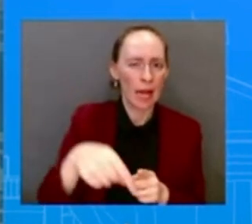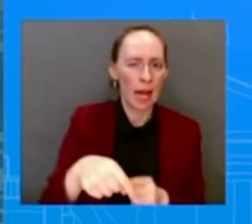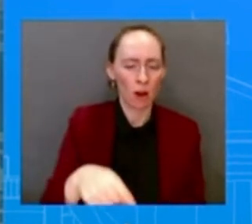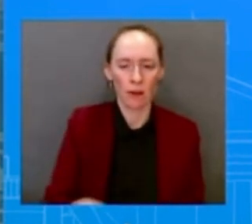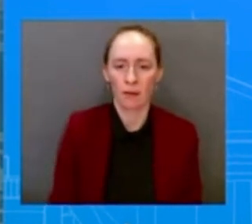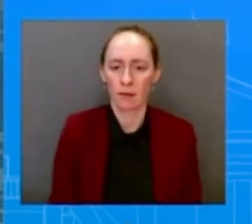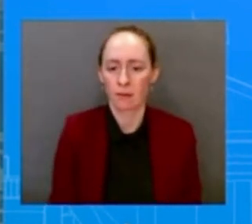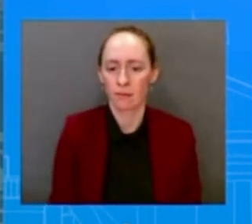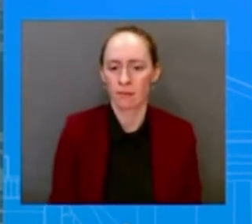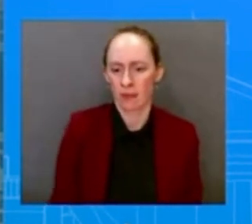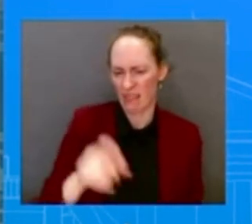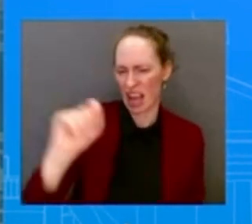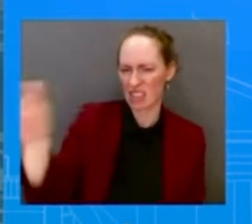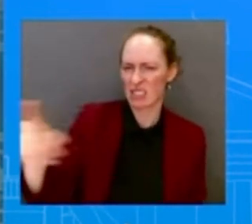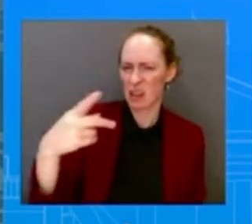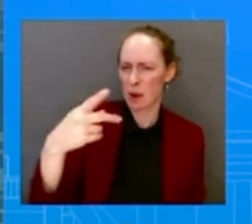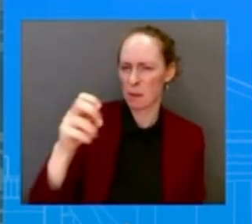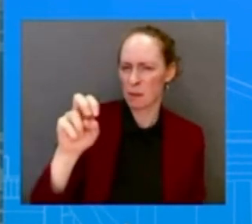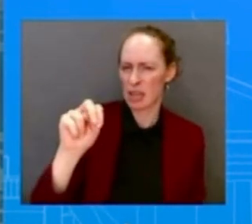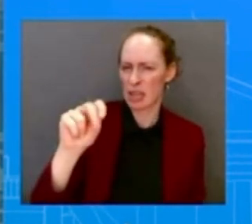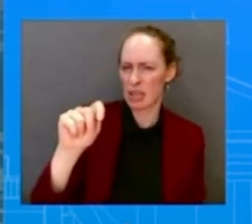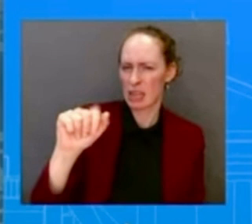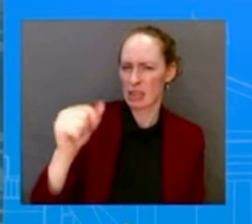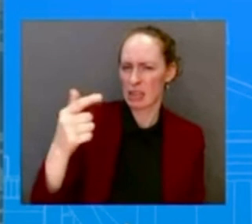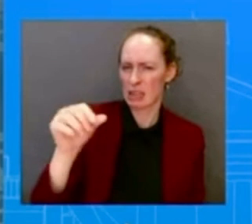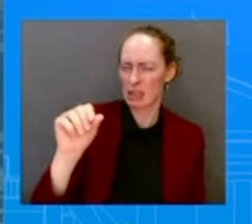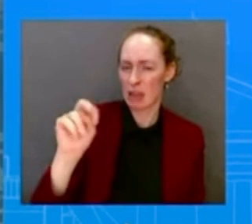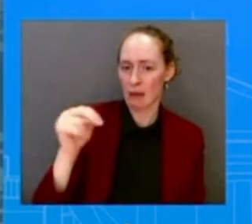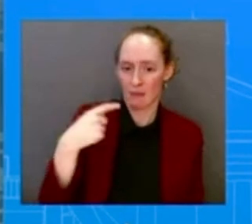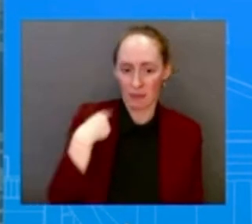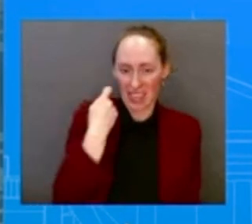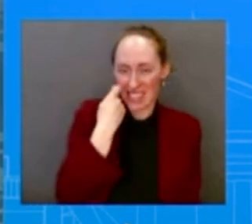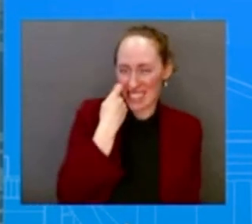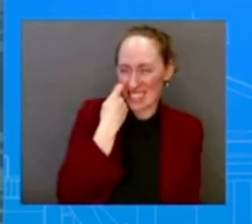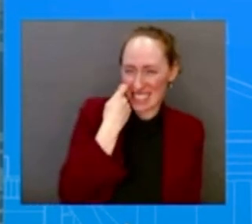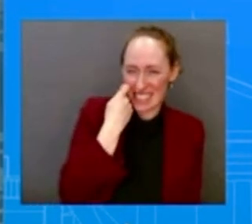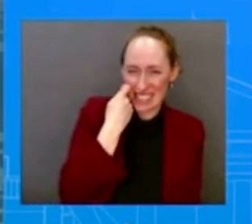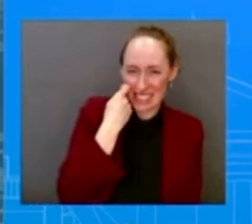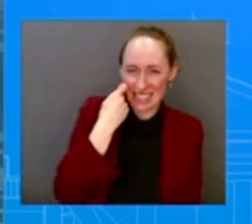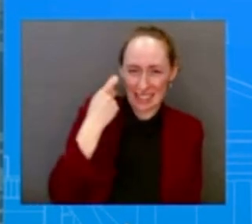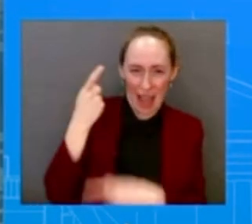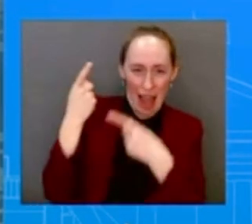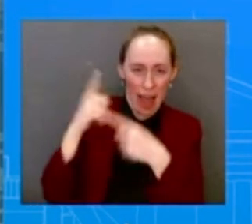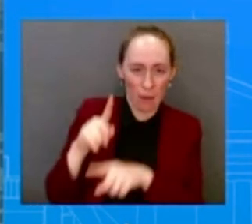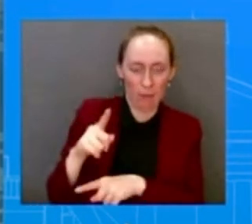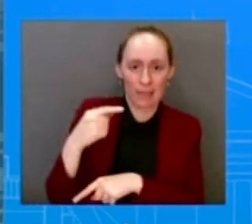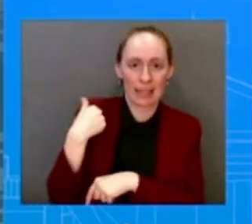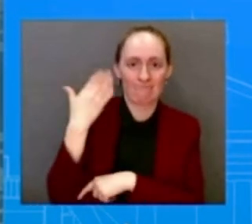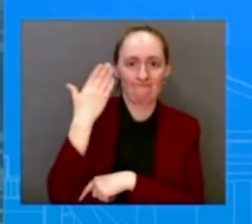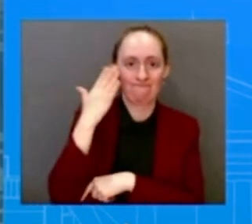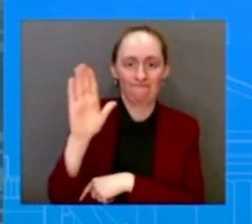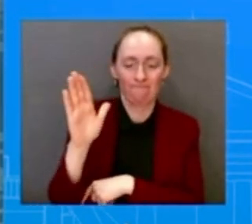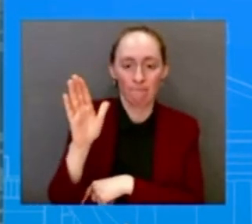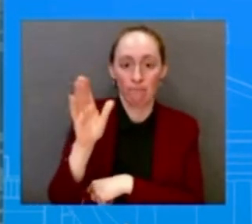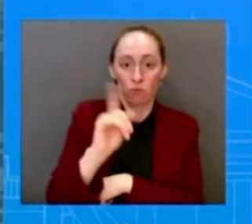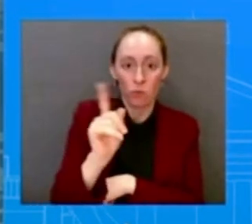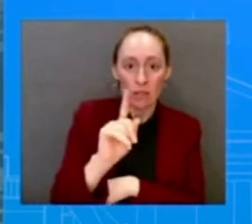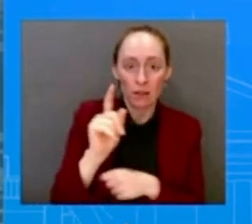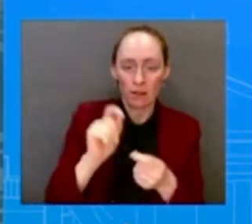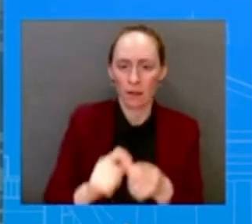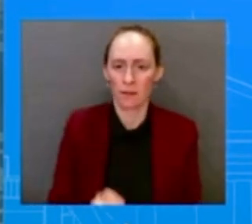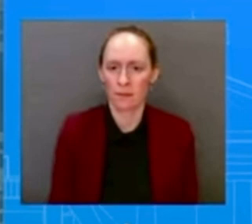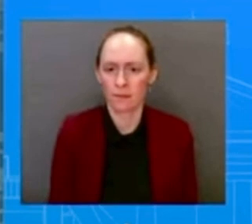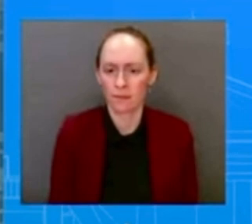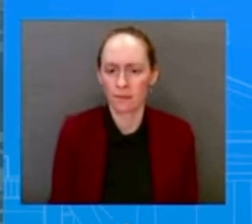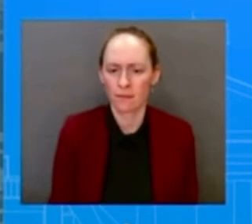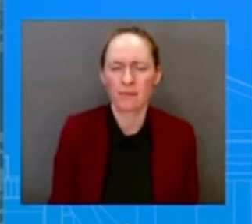all happened within the last hour, so I don't know what the proximity was to oil fields. And your second question was? Oh, it was just about the